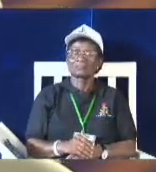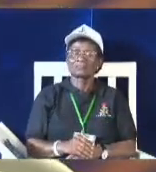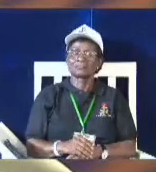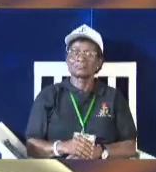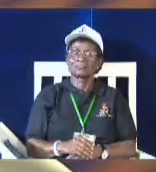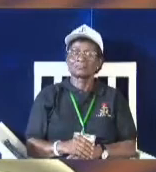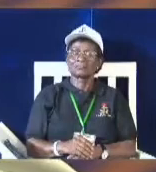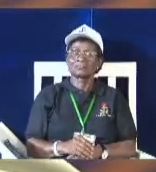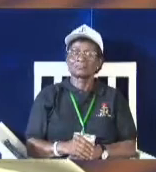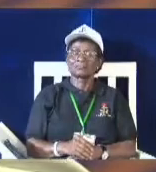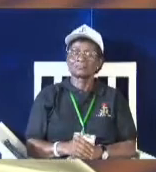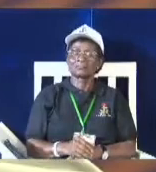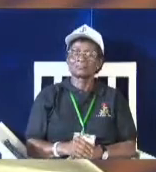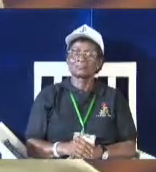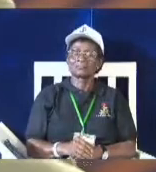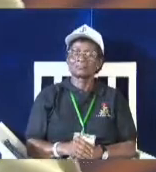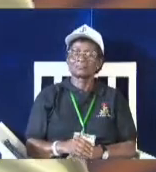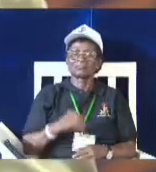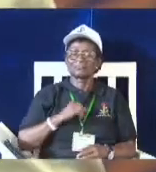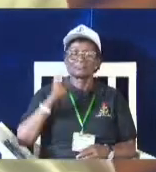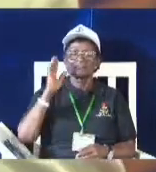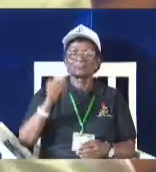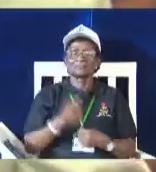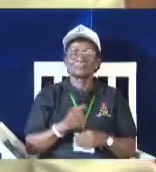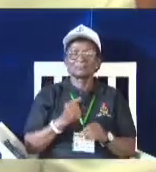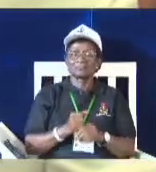Then I made the altar call.